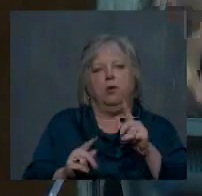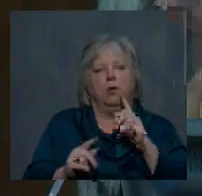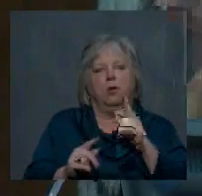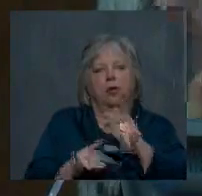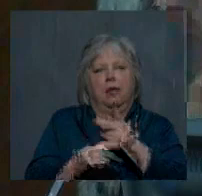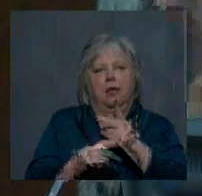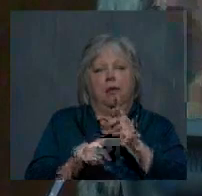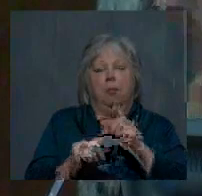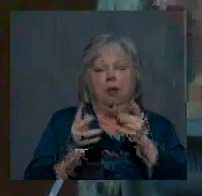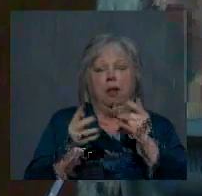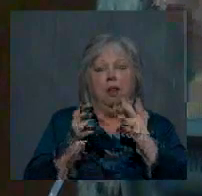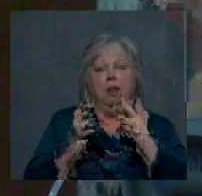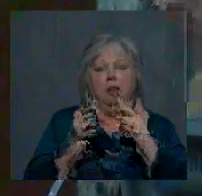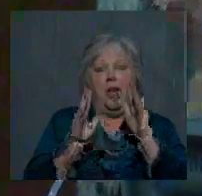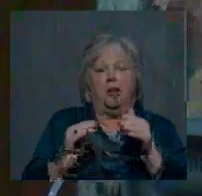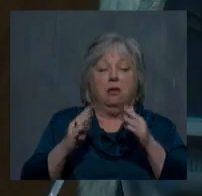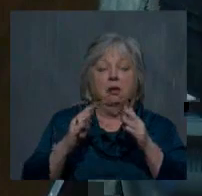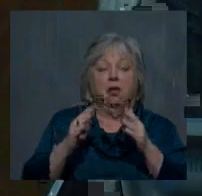everything now.